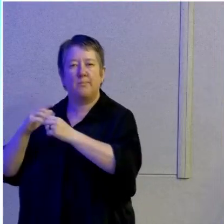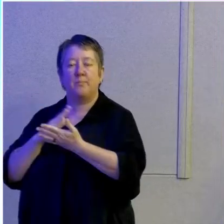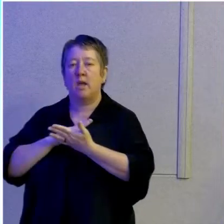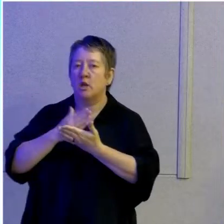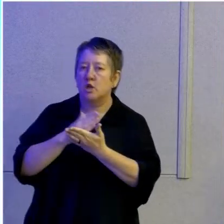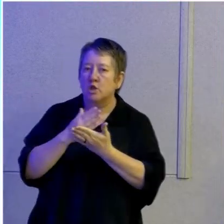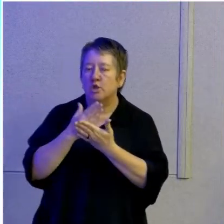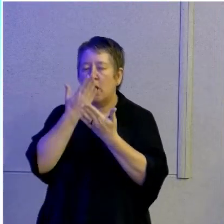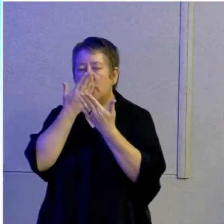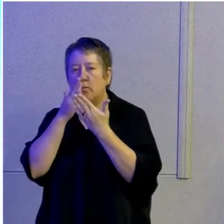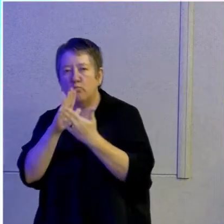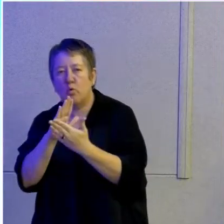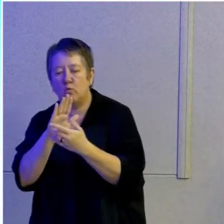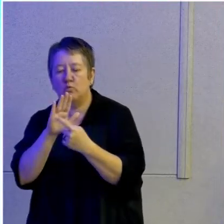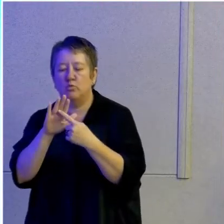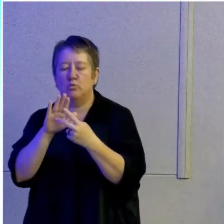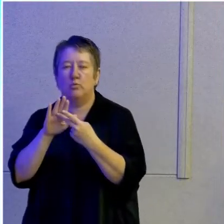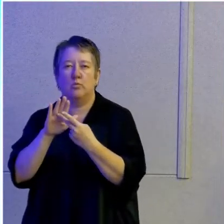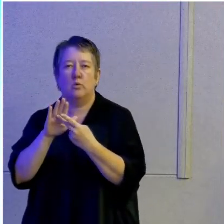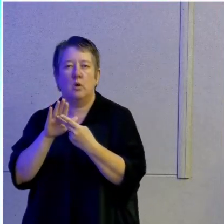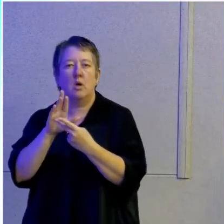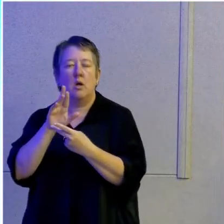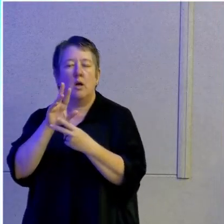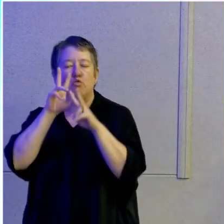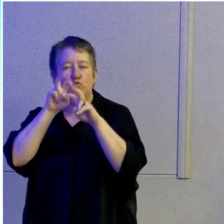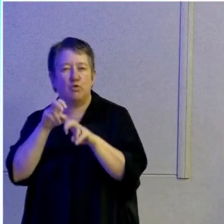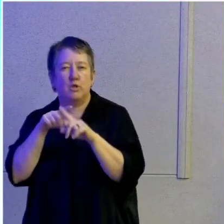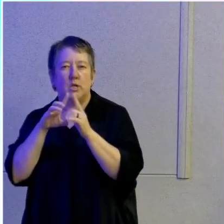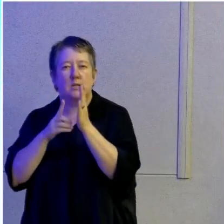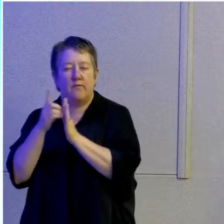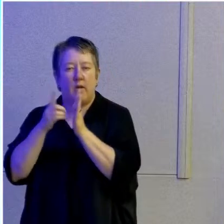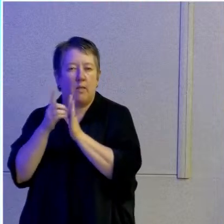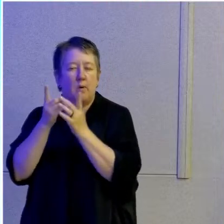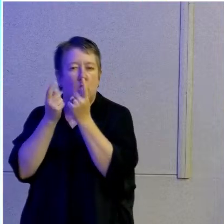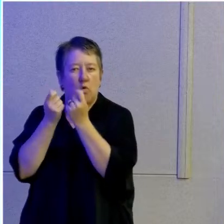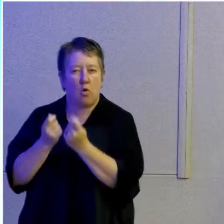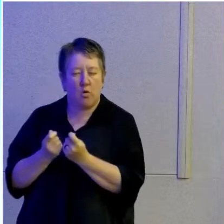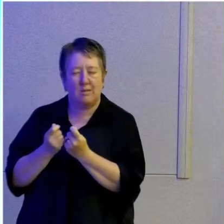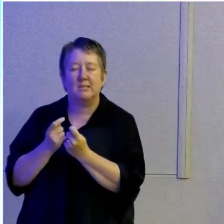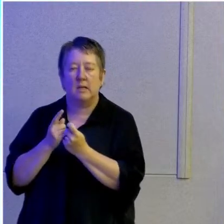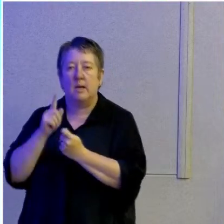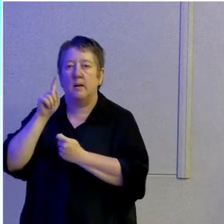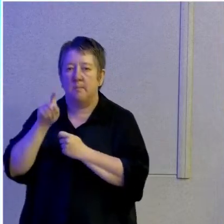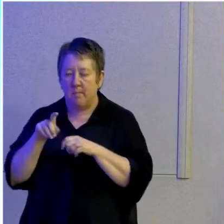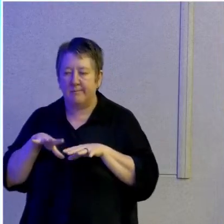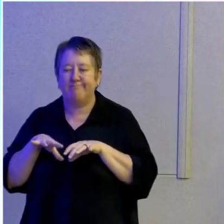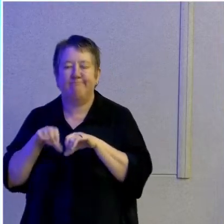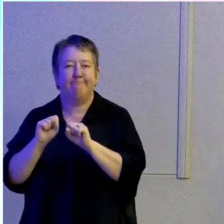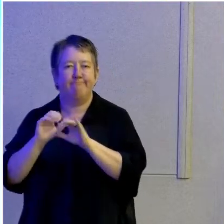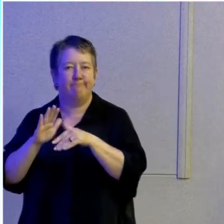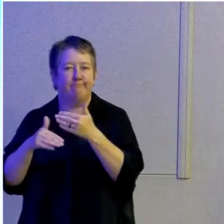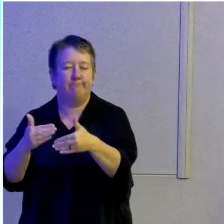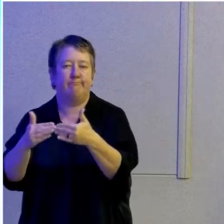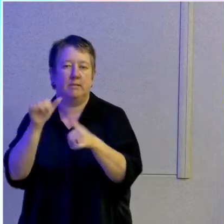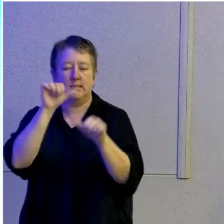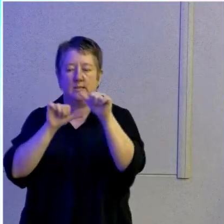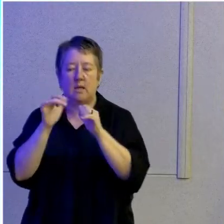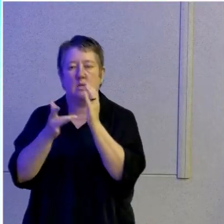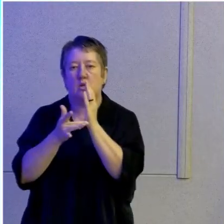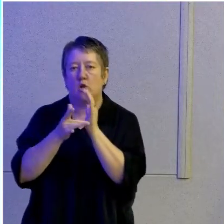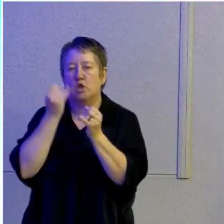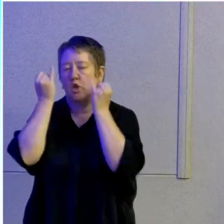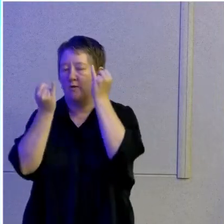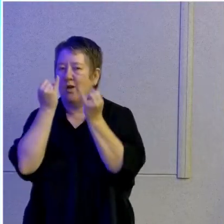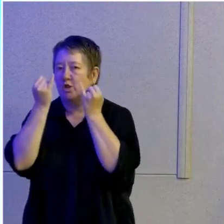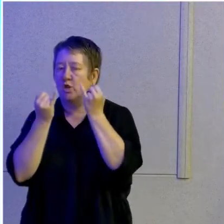R&D, will have to be undertaken on science, technology, and innovation. So